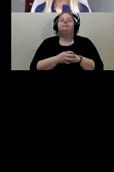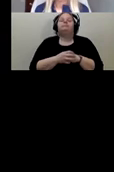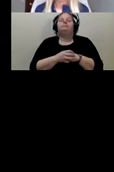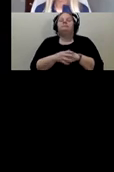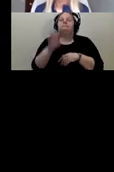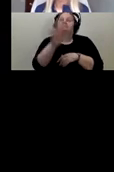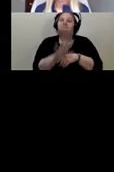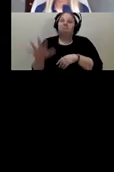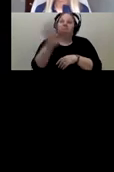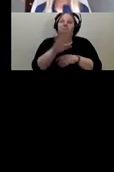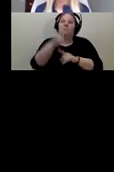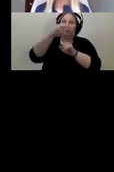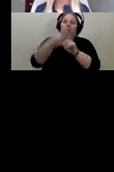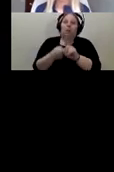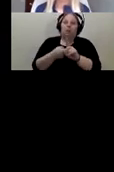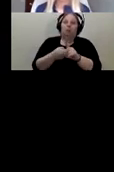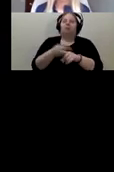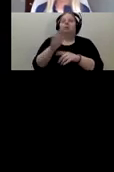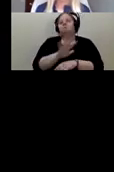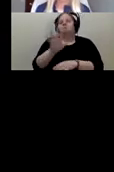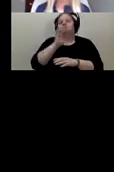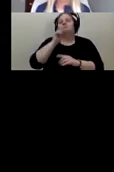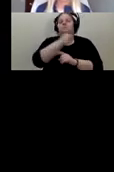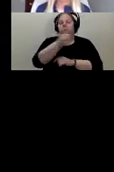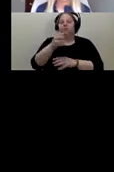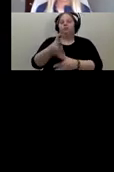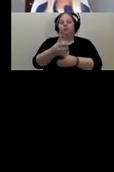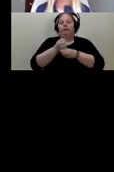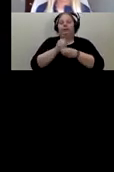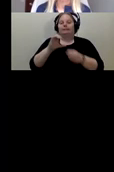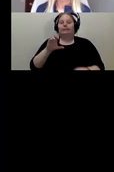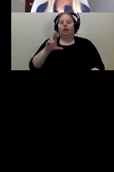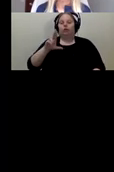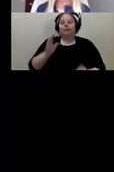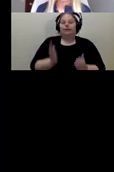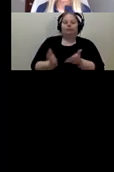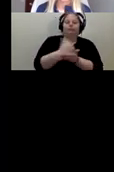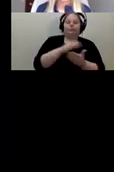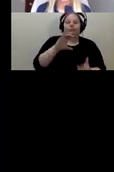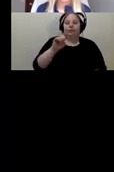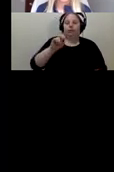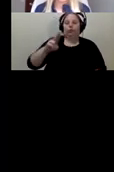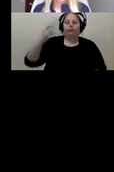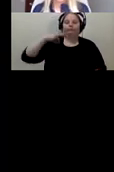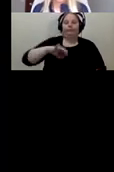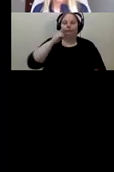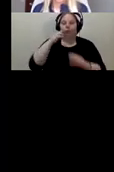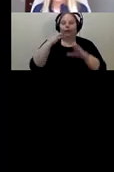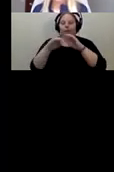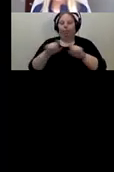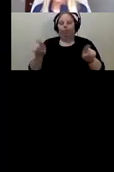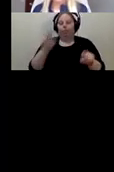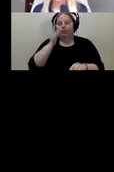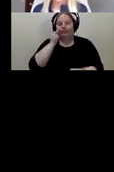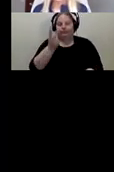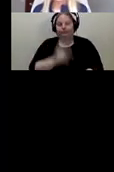approximately about a month from now, you will receive the CRCs and CEUs in the email. We